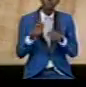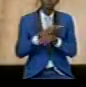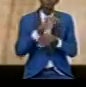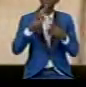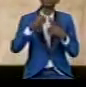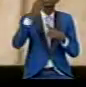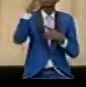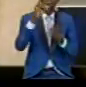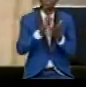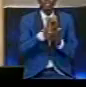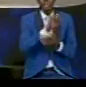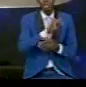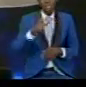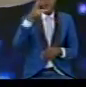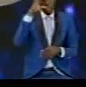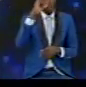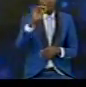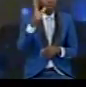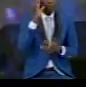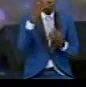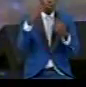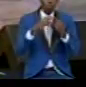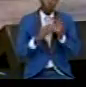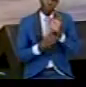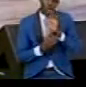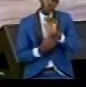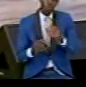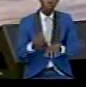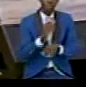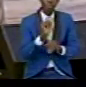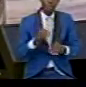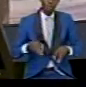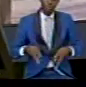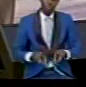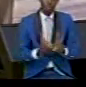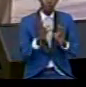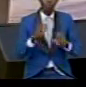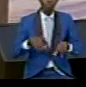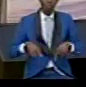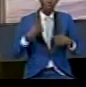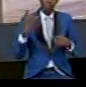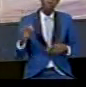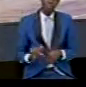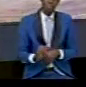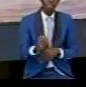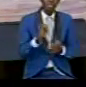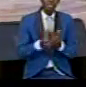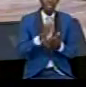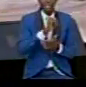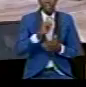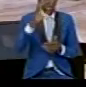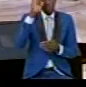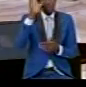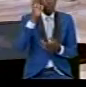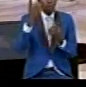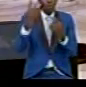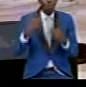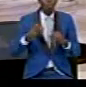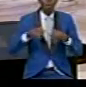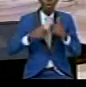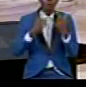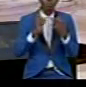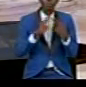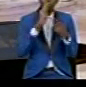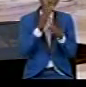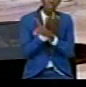show them the way to life eternal. That a man should come and show them how to be delivered out of